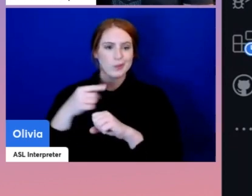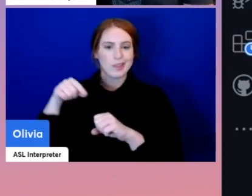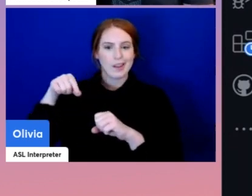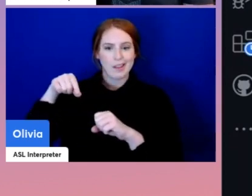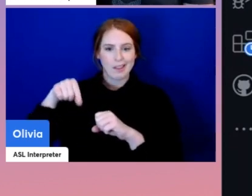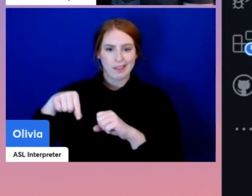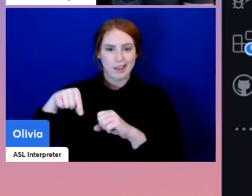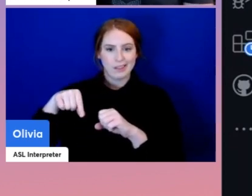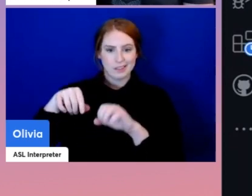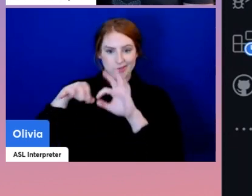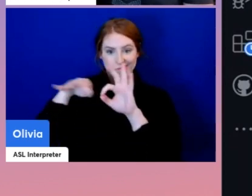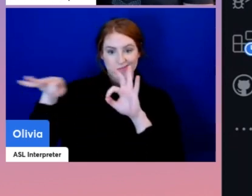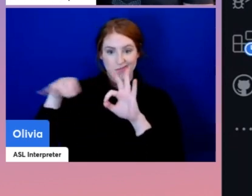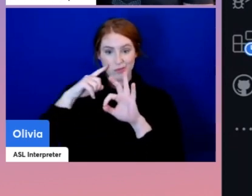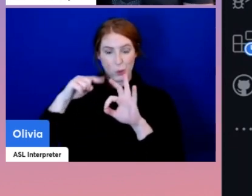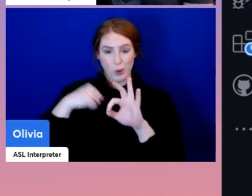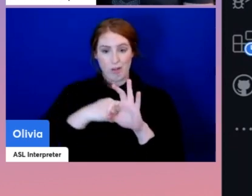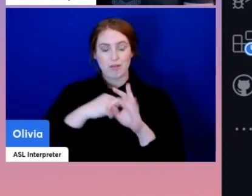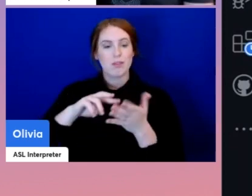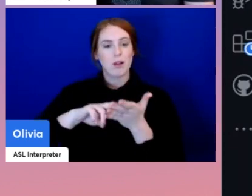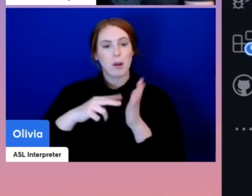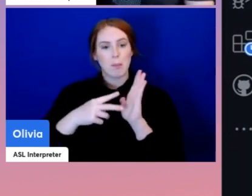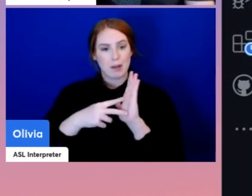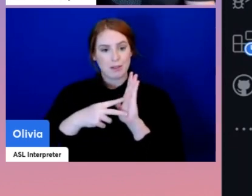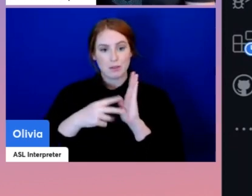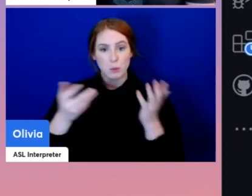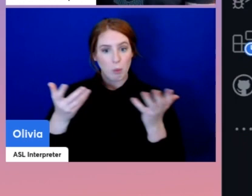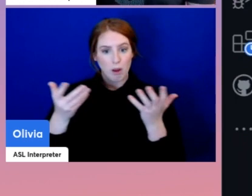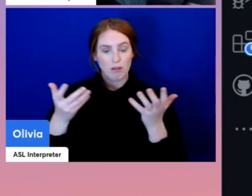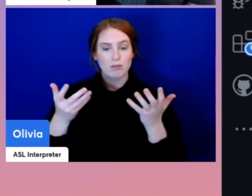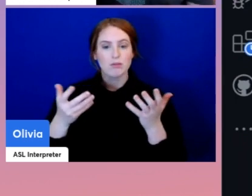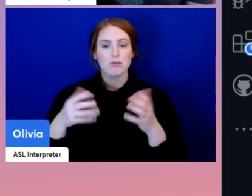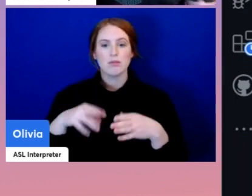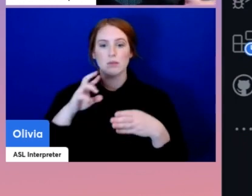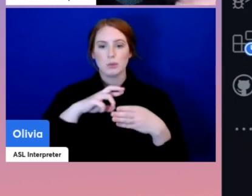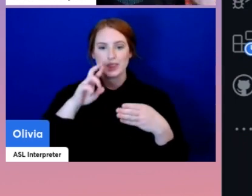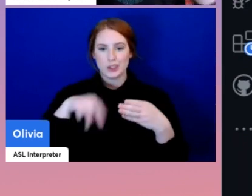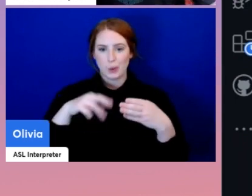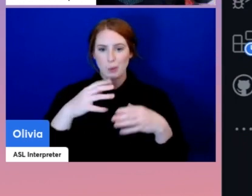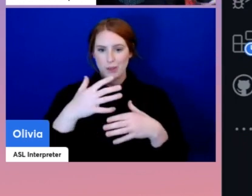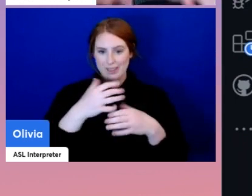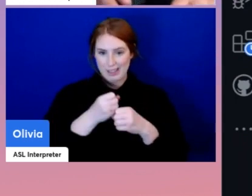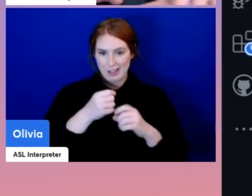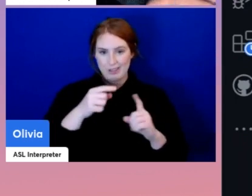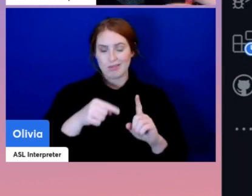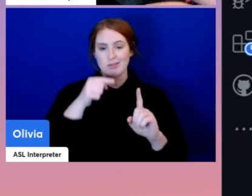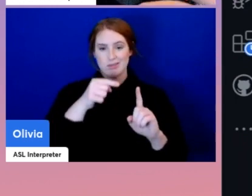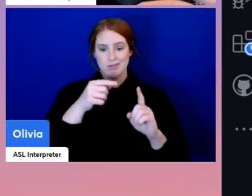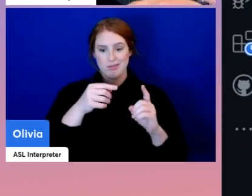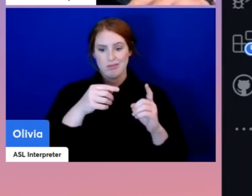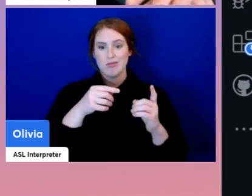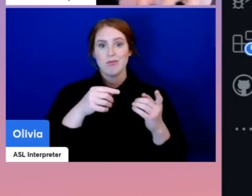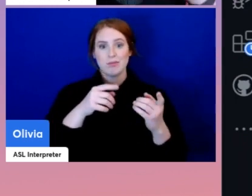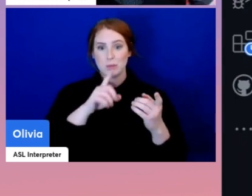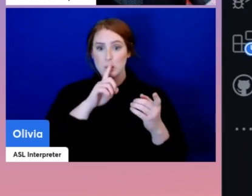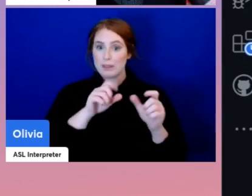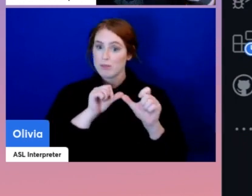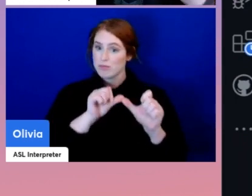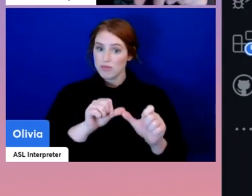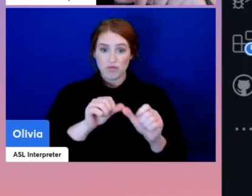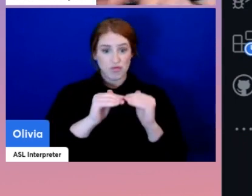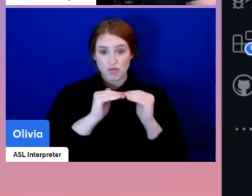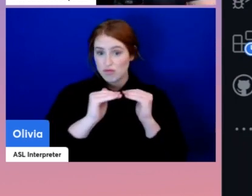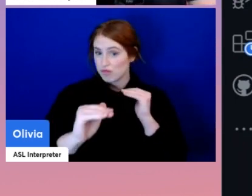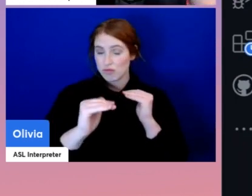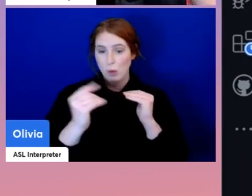image for us, meaning that the results we get will be extremely consistent, because what